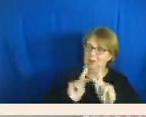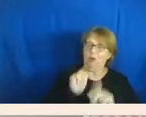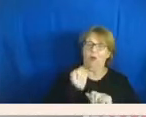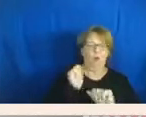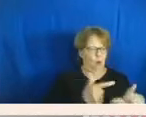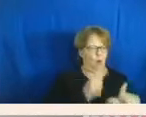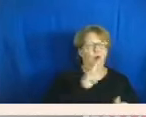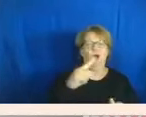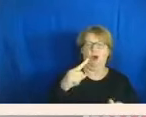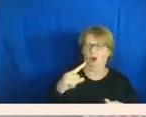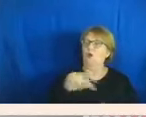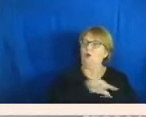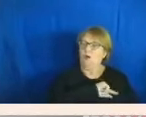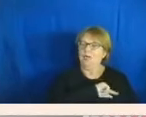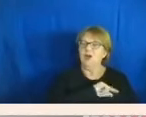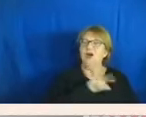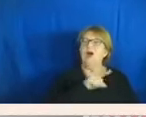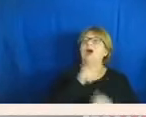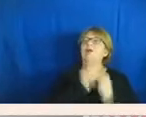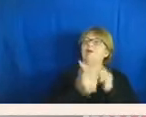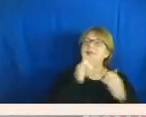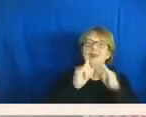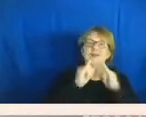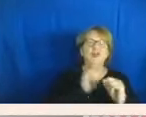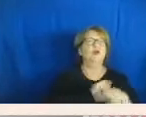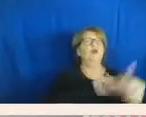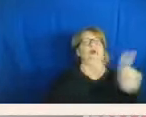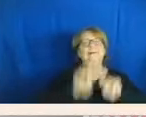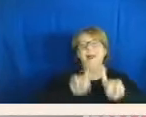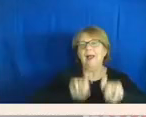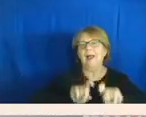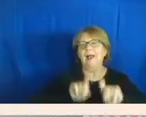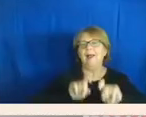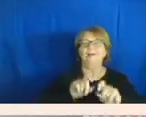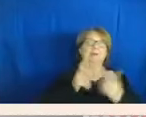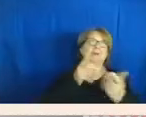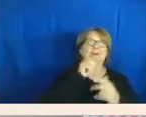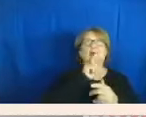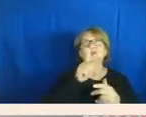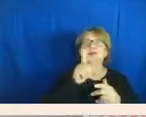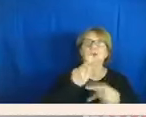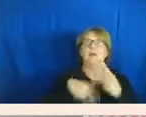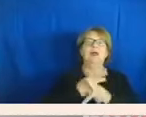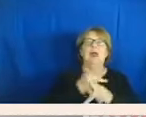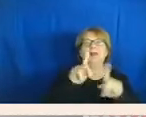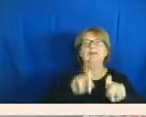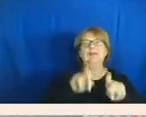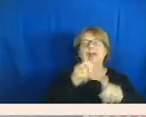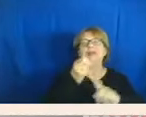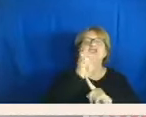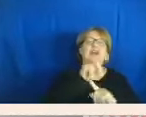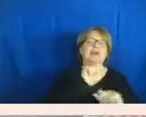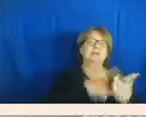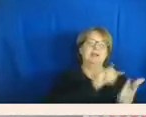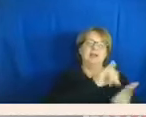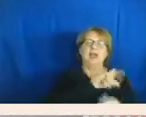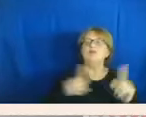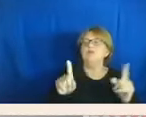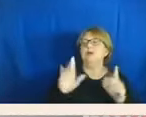the interview, the test, I'm not sure what kind of test they took, but Sharon could talk about that. But that's not the point.